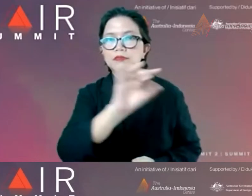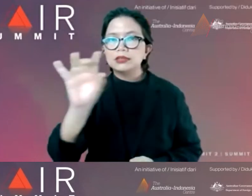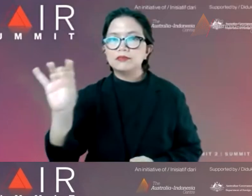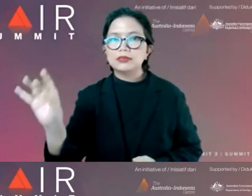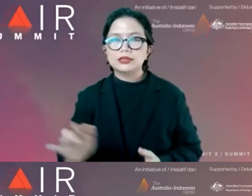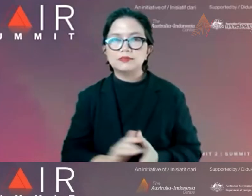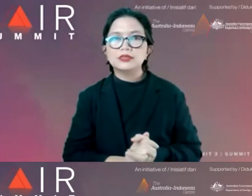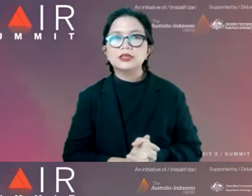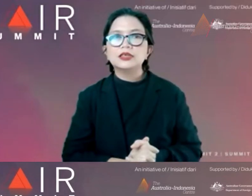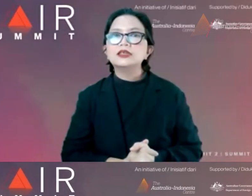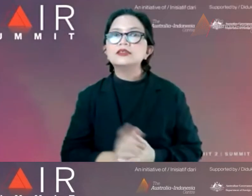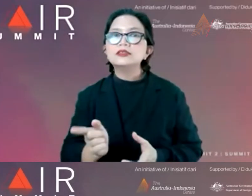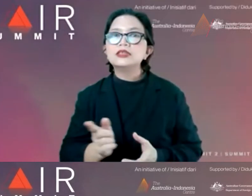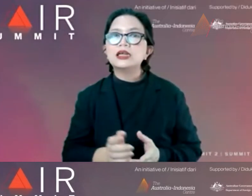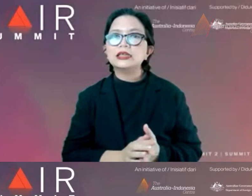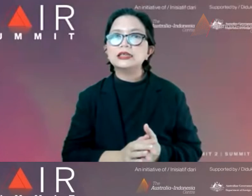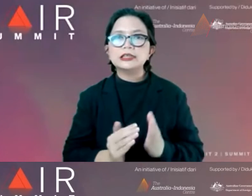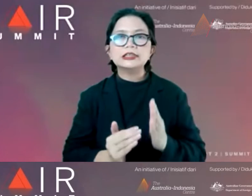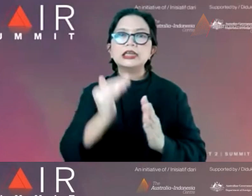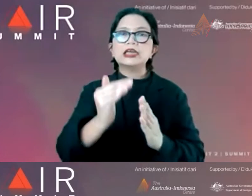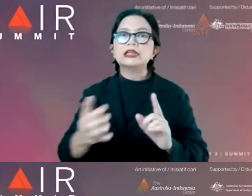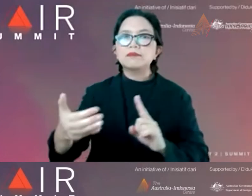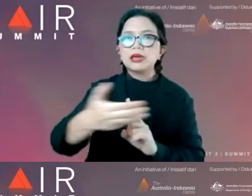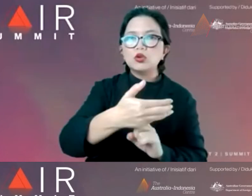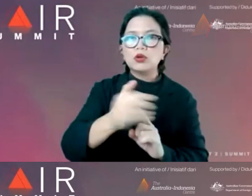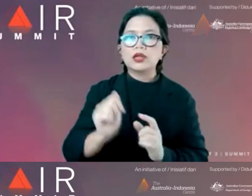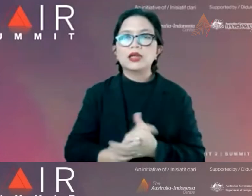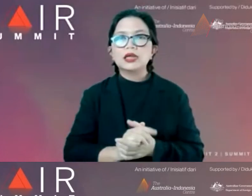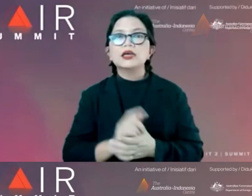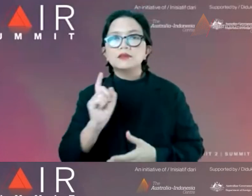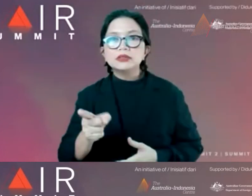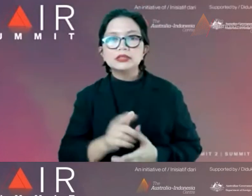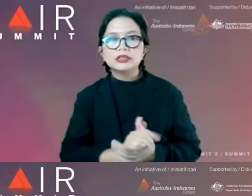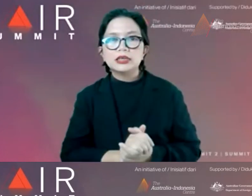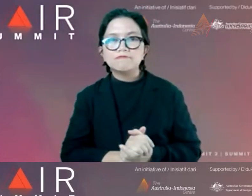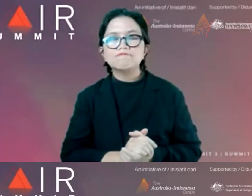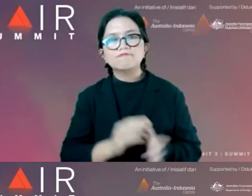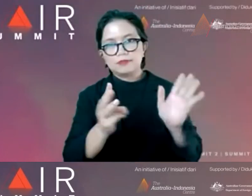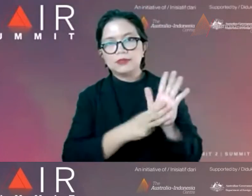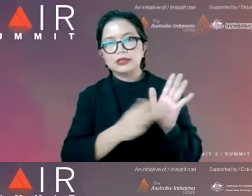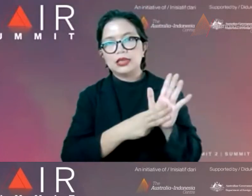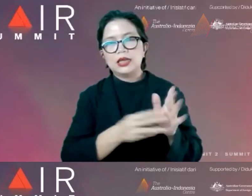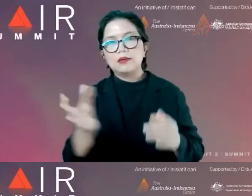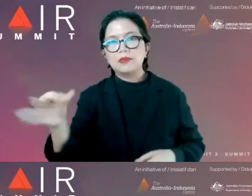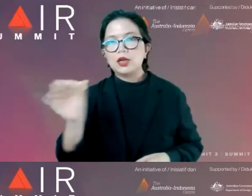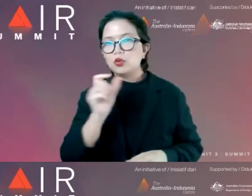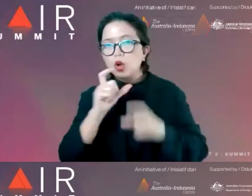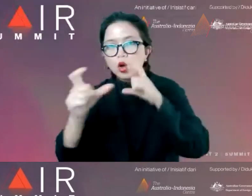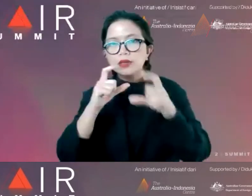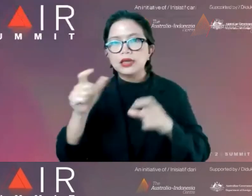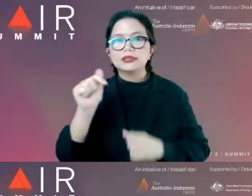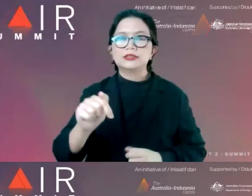adds to another problem in terms of communication, because the vaccination itself is